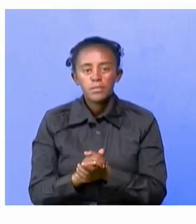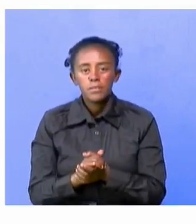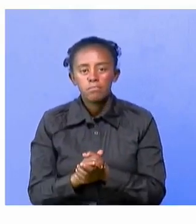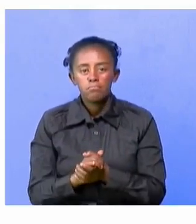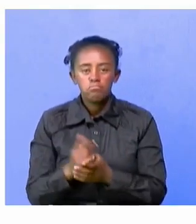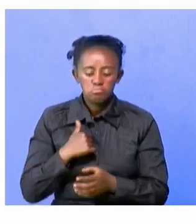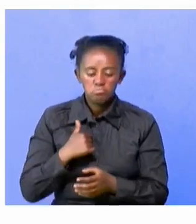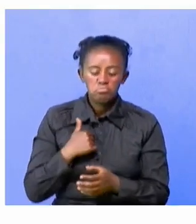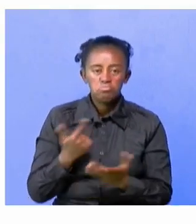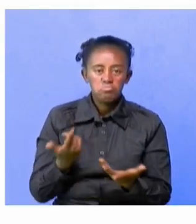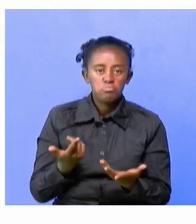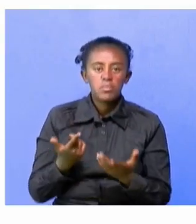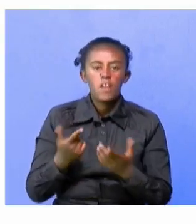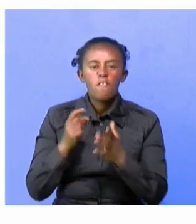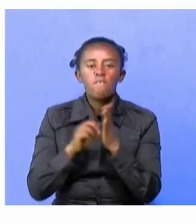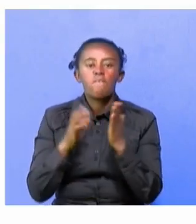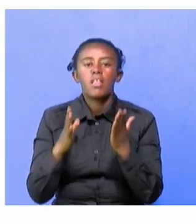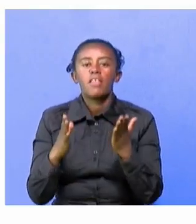effective.